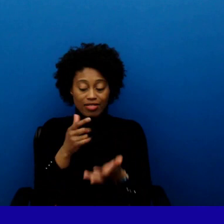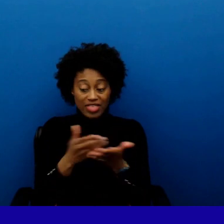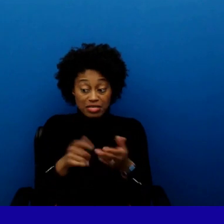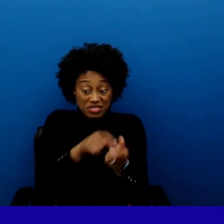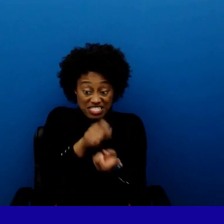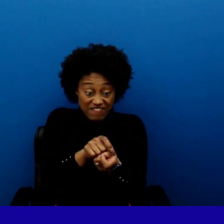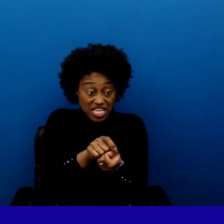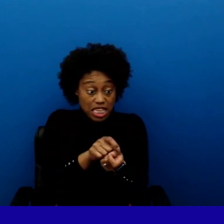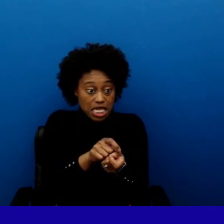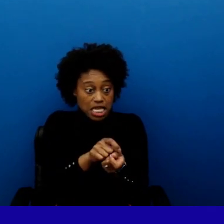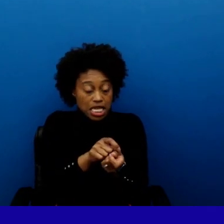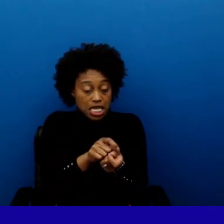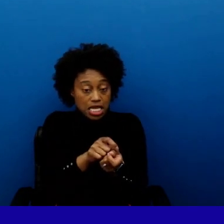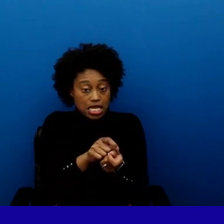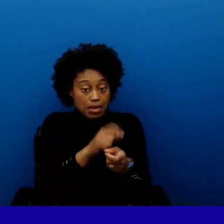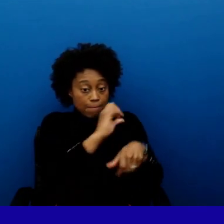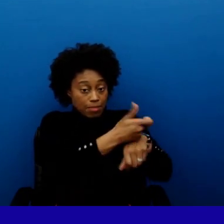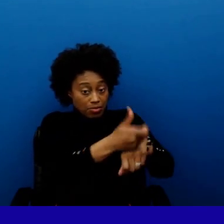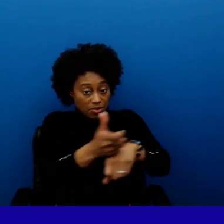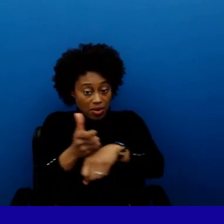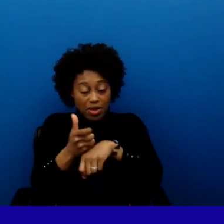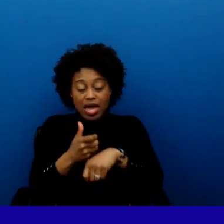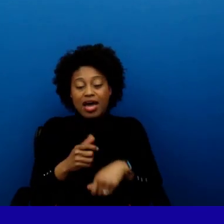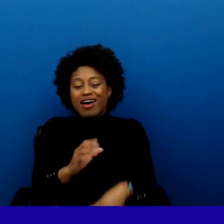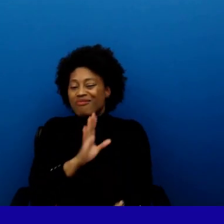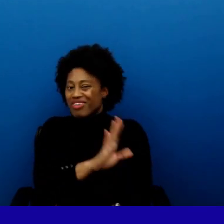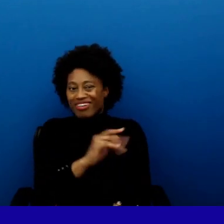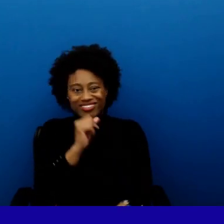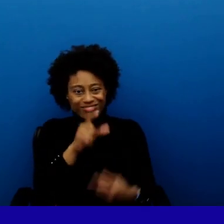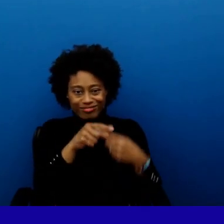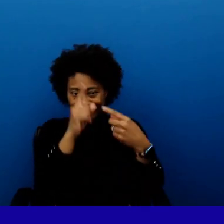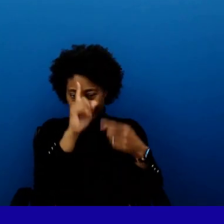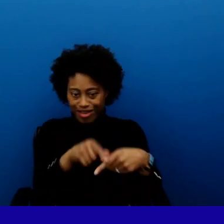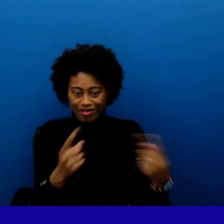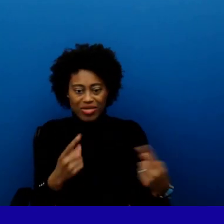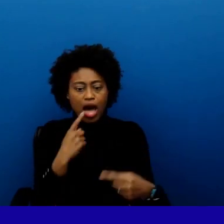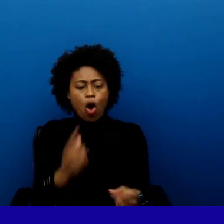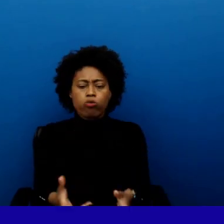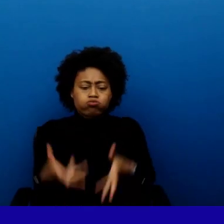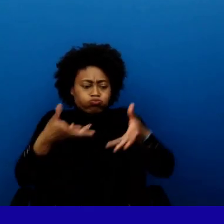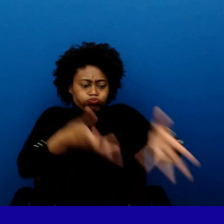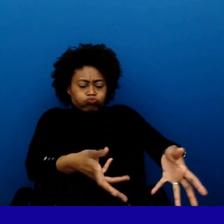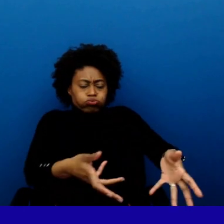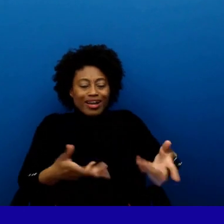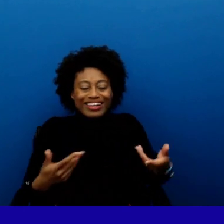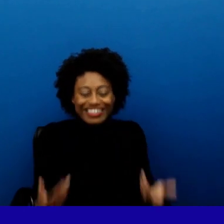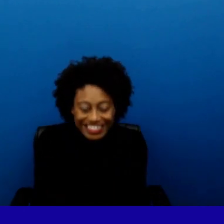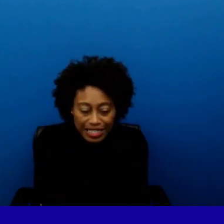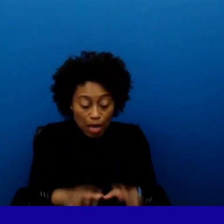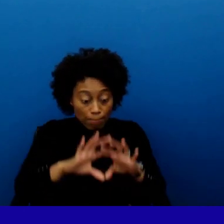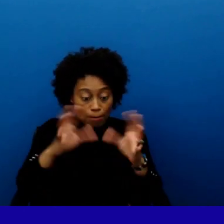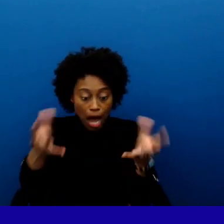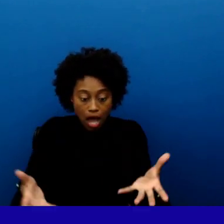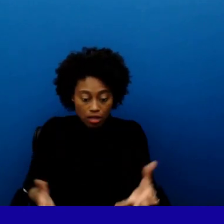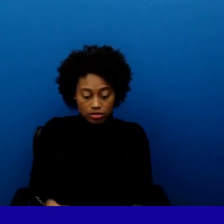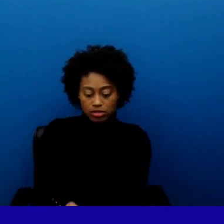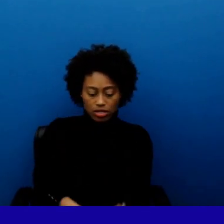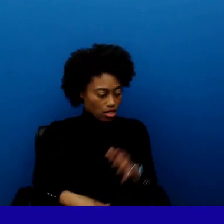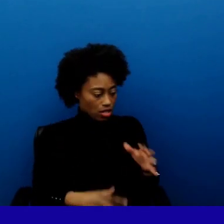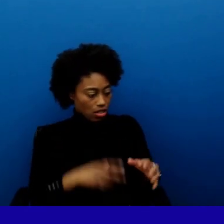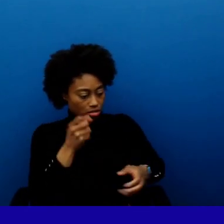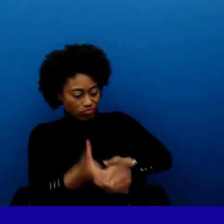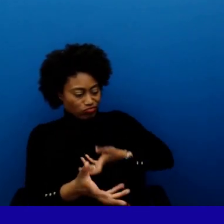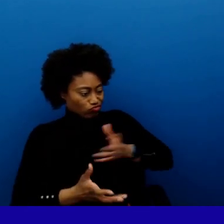placed. They don't work that way. Their brain is like, I'm just gonna dump things, and things live in piles. And so